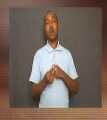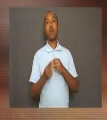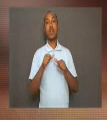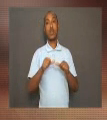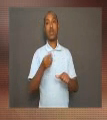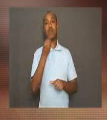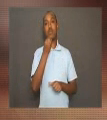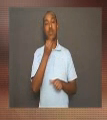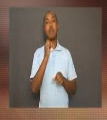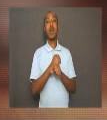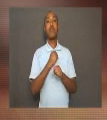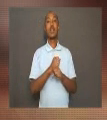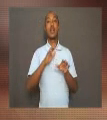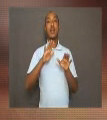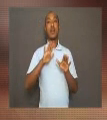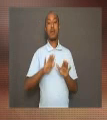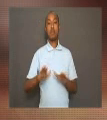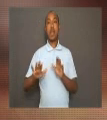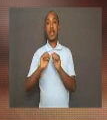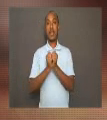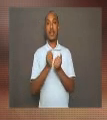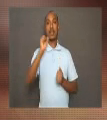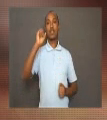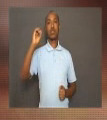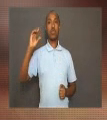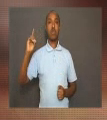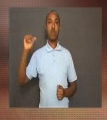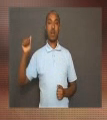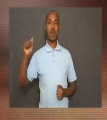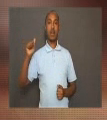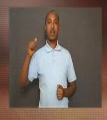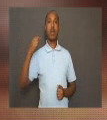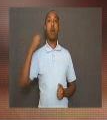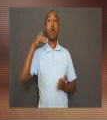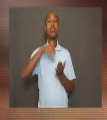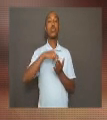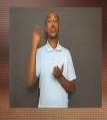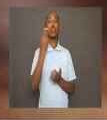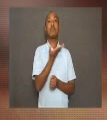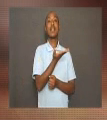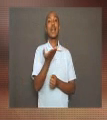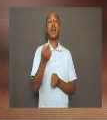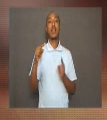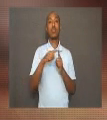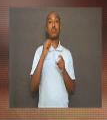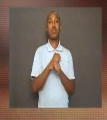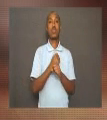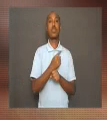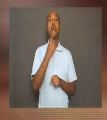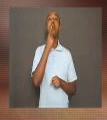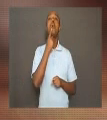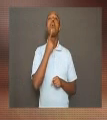manufacture baking soda. It also is used as a raw material to produce